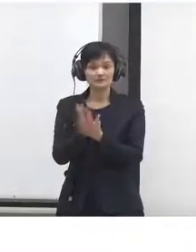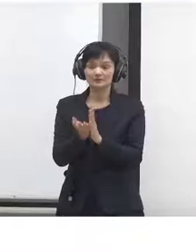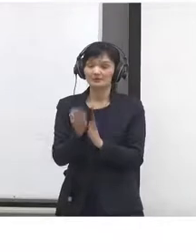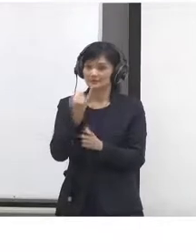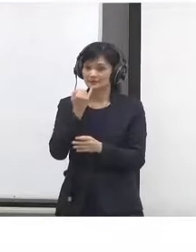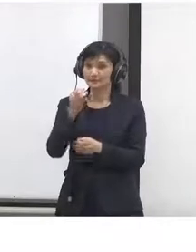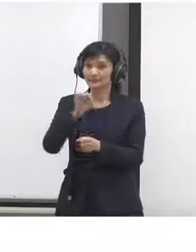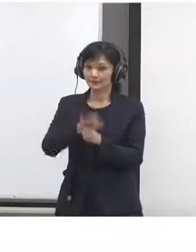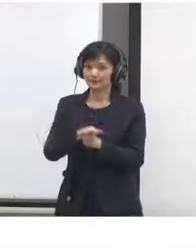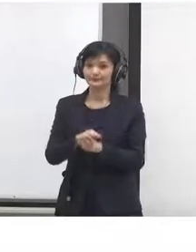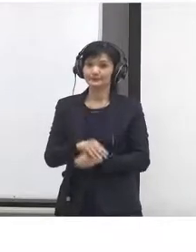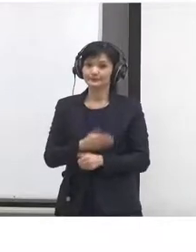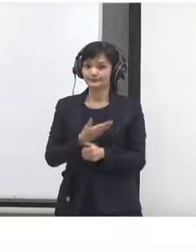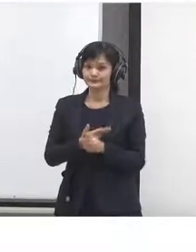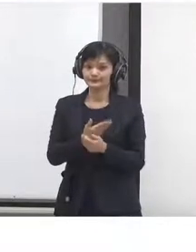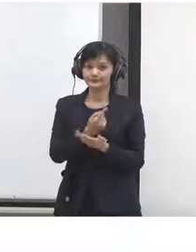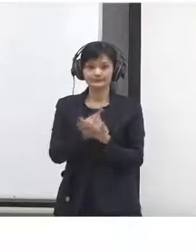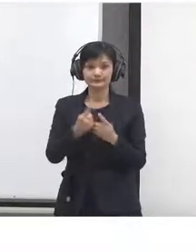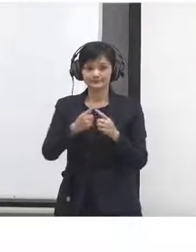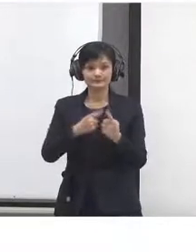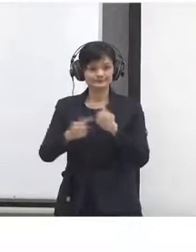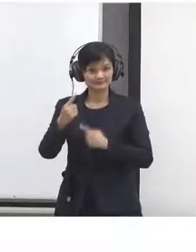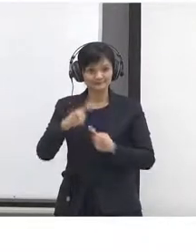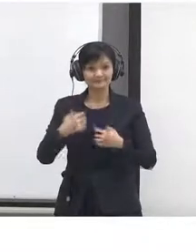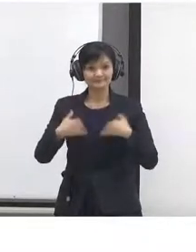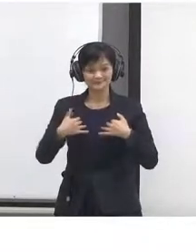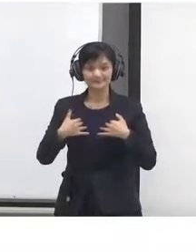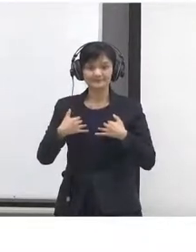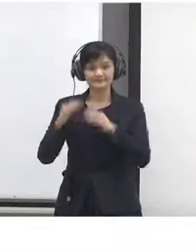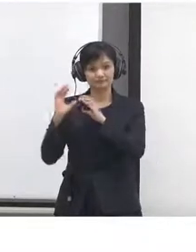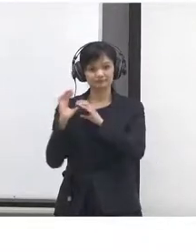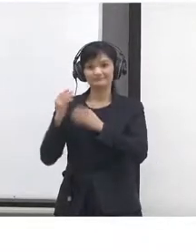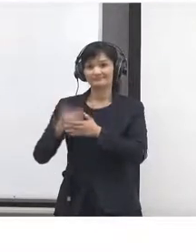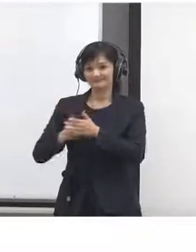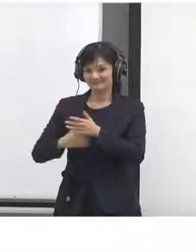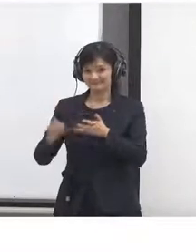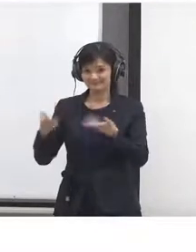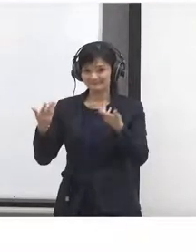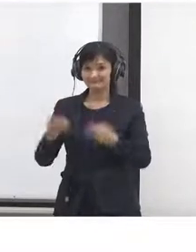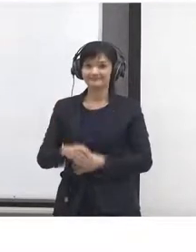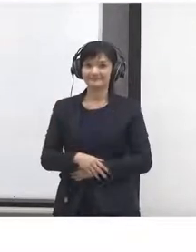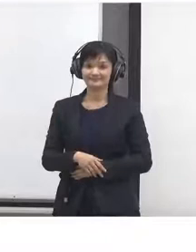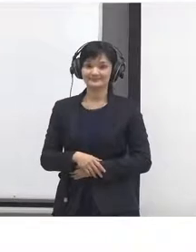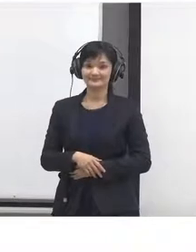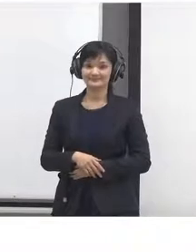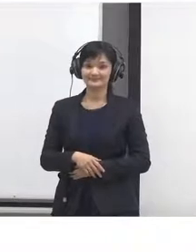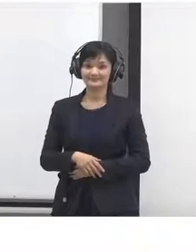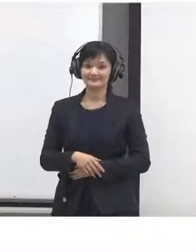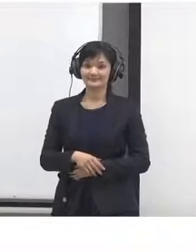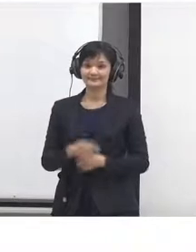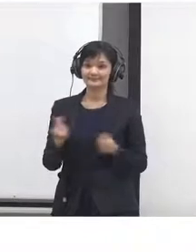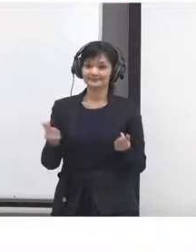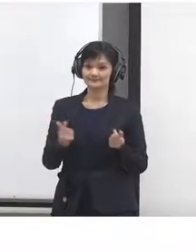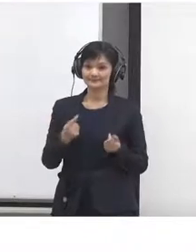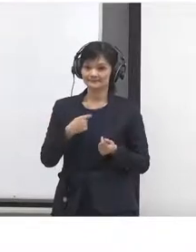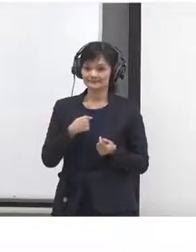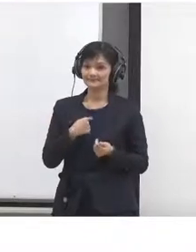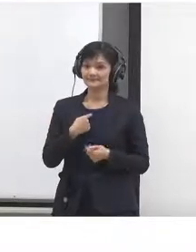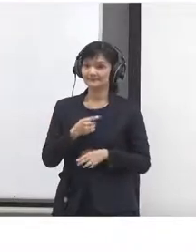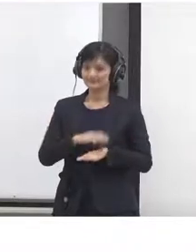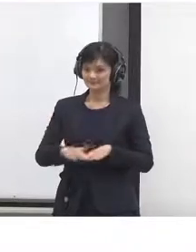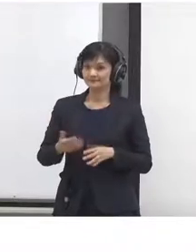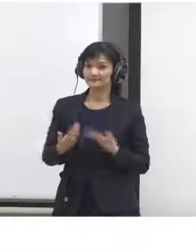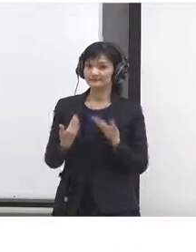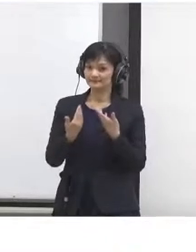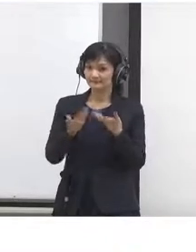Like the first time, we provide accommodation and food for participants in